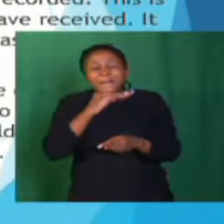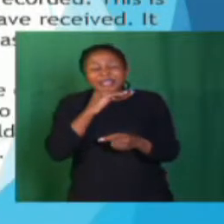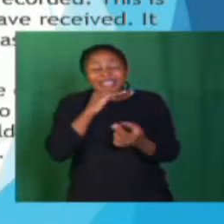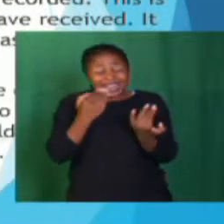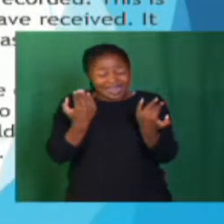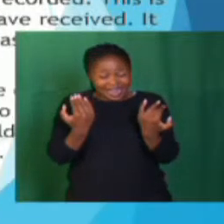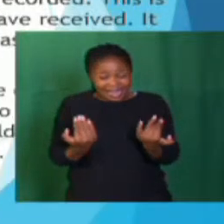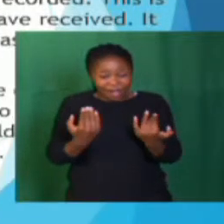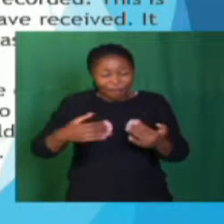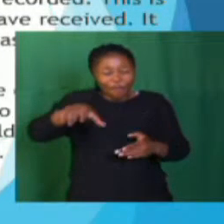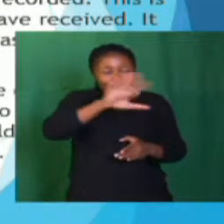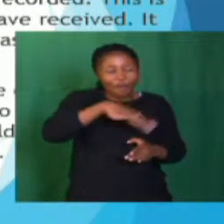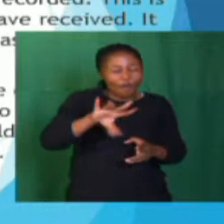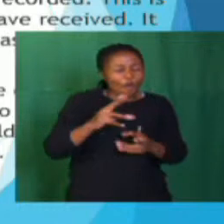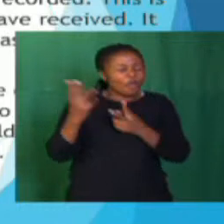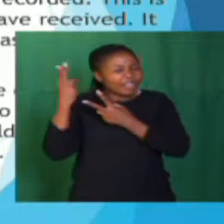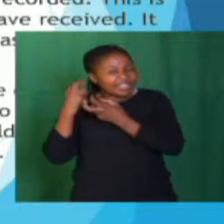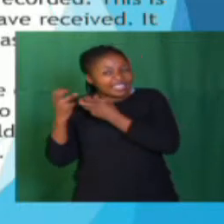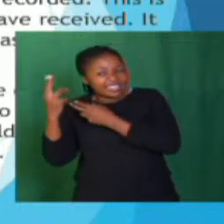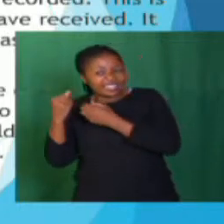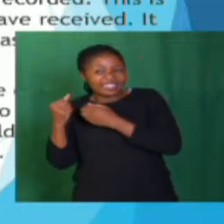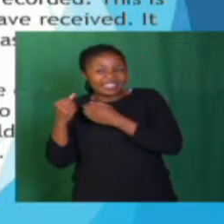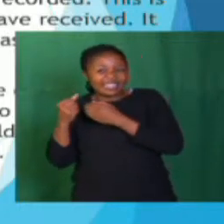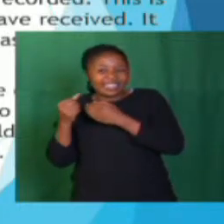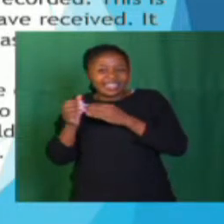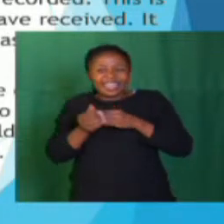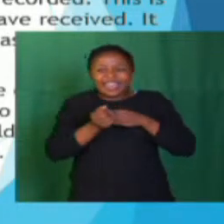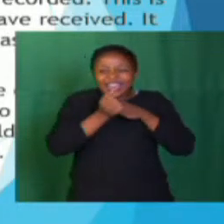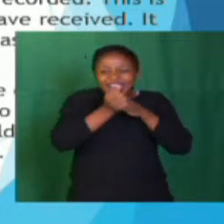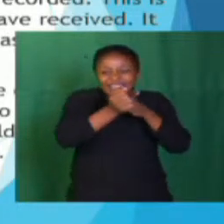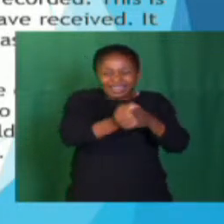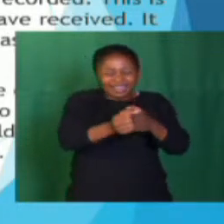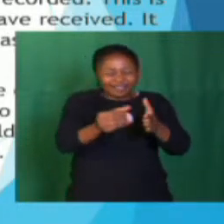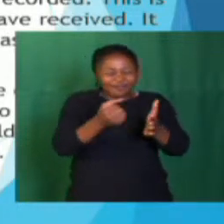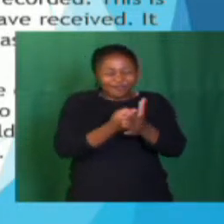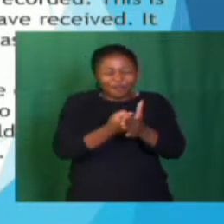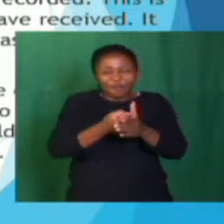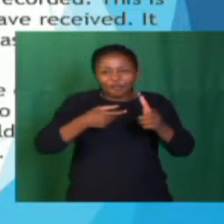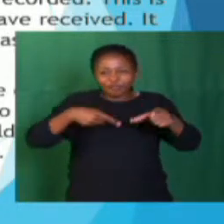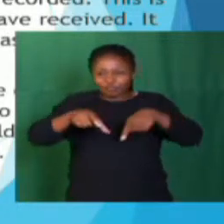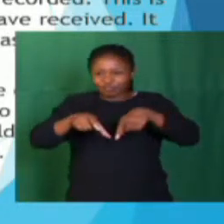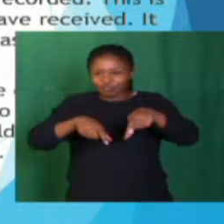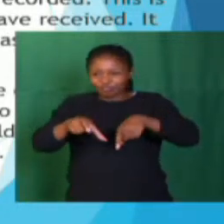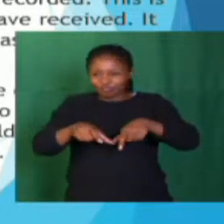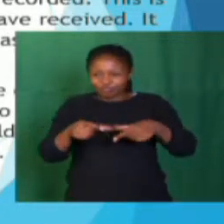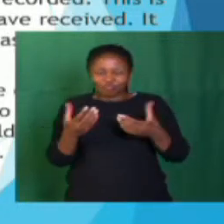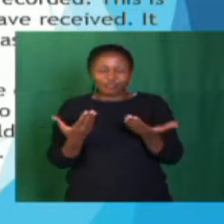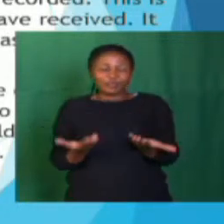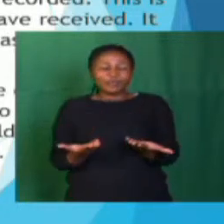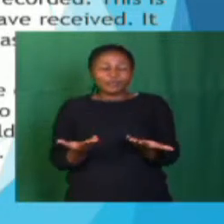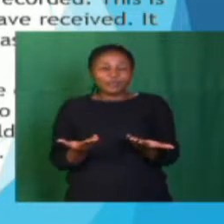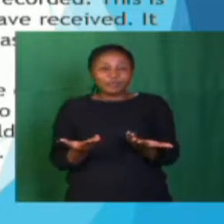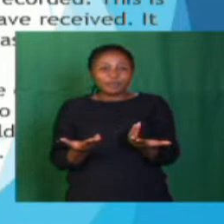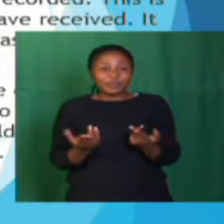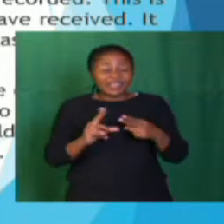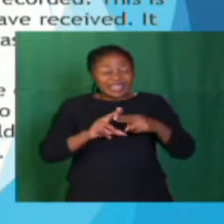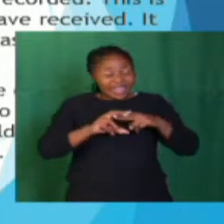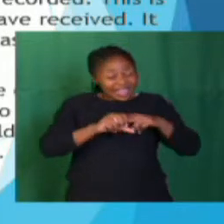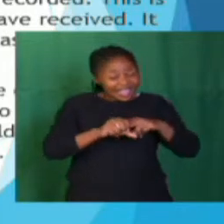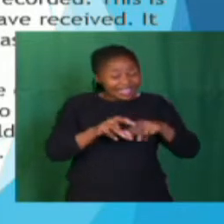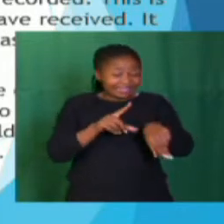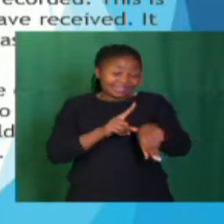oral assessment. I am not going to spend a lot of time here. In our next lesson, we are going to look into the